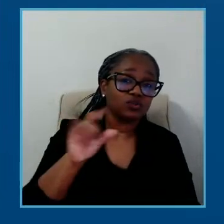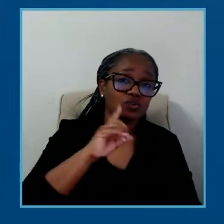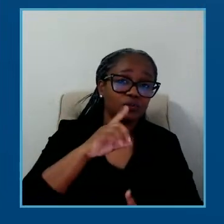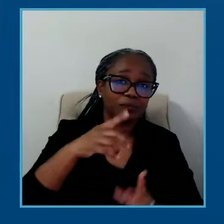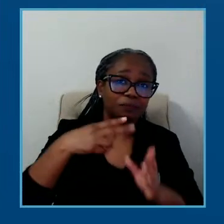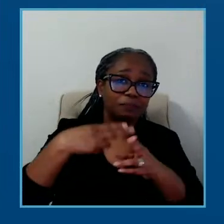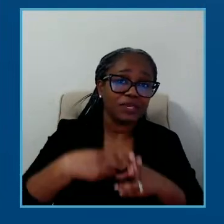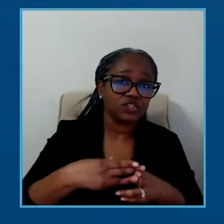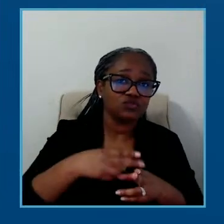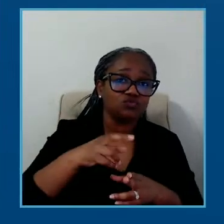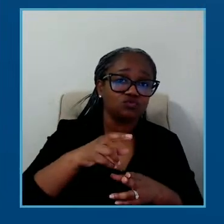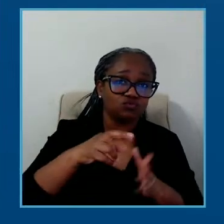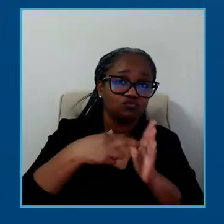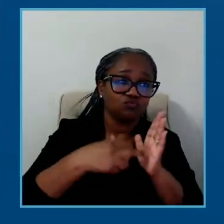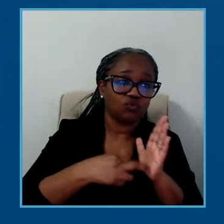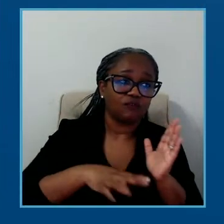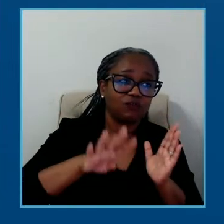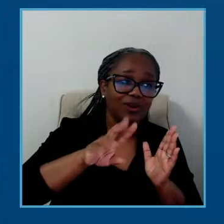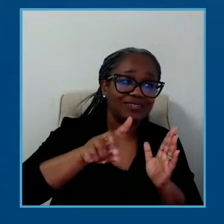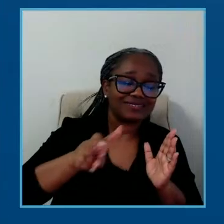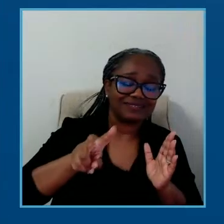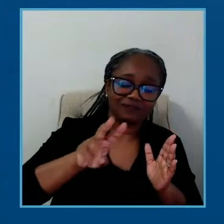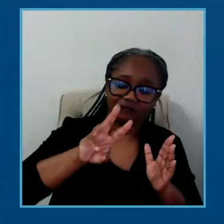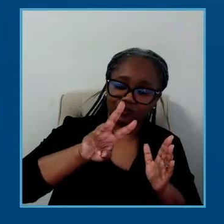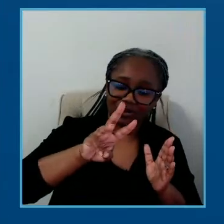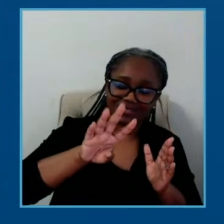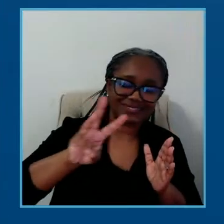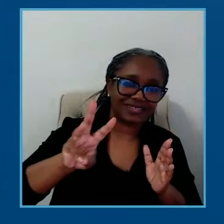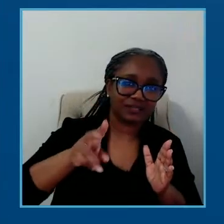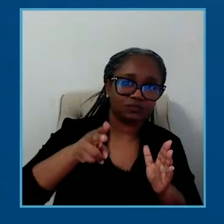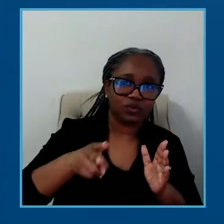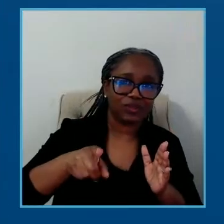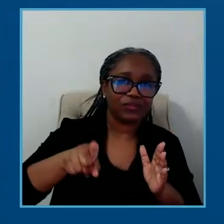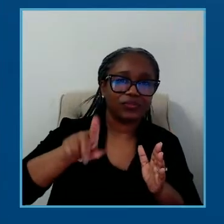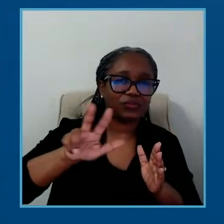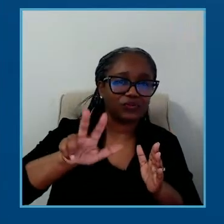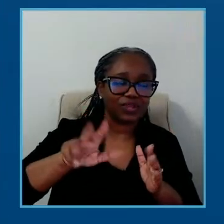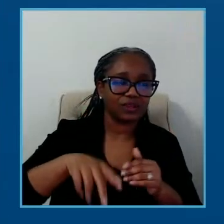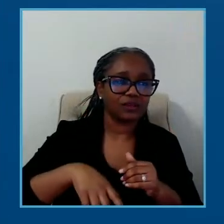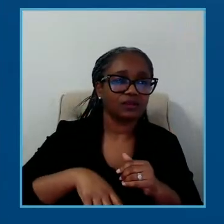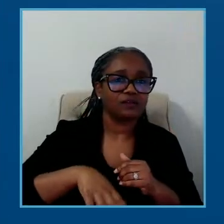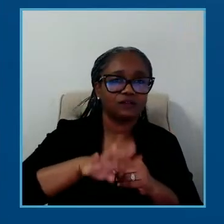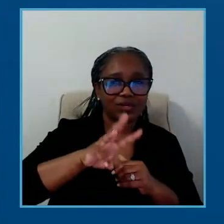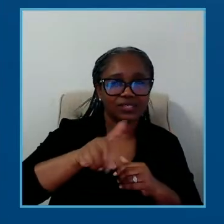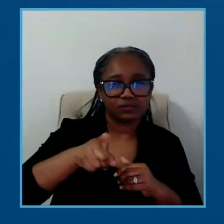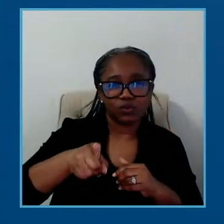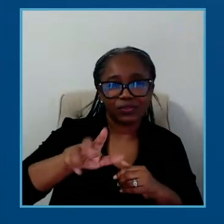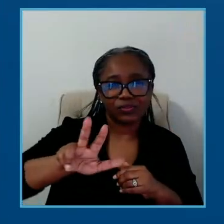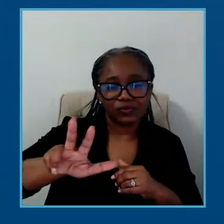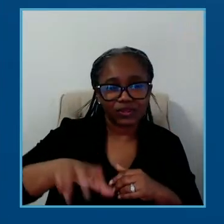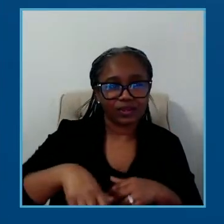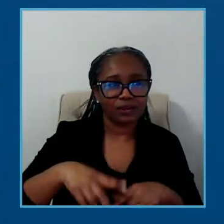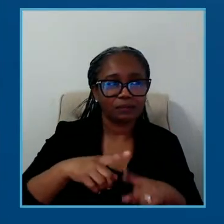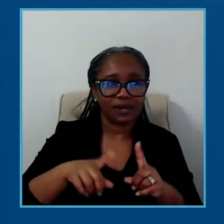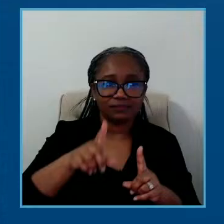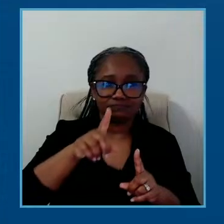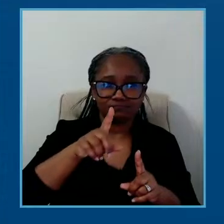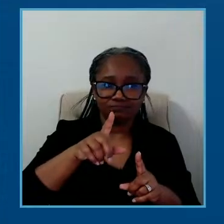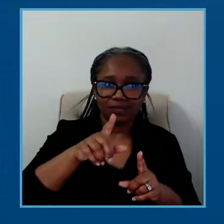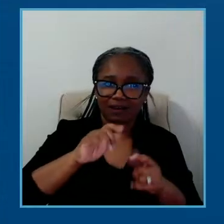on how elections for multiple offices at the same time should be done, but he doesn't reference Rule